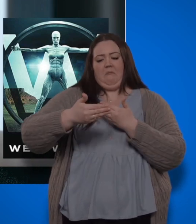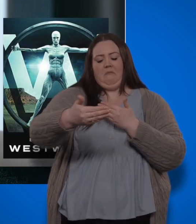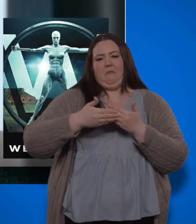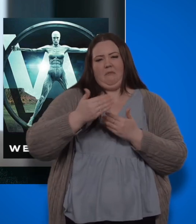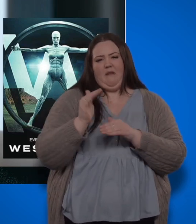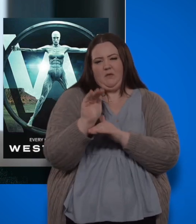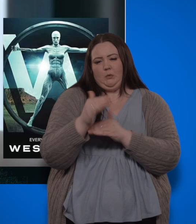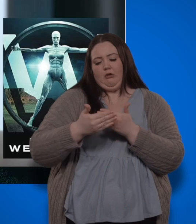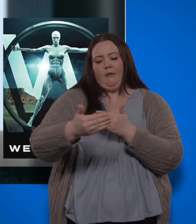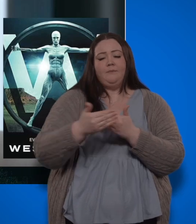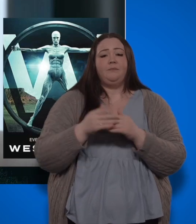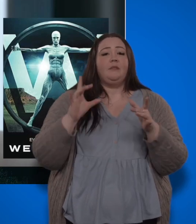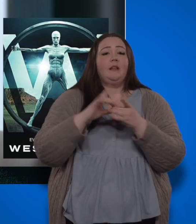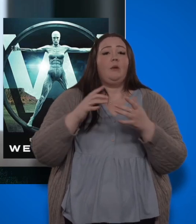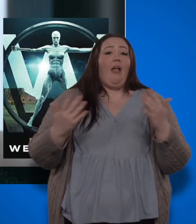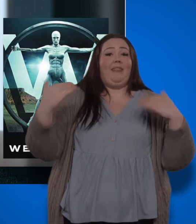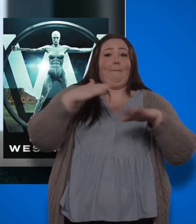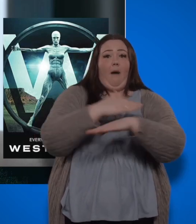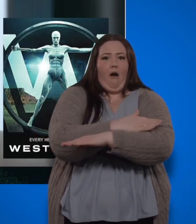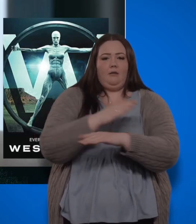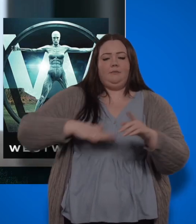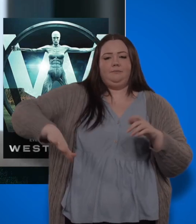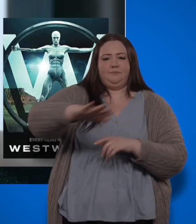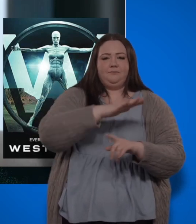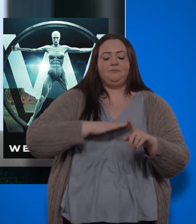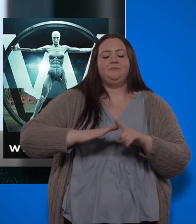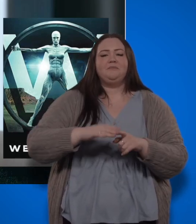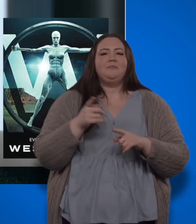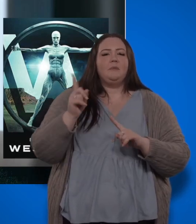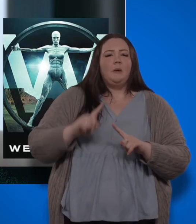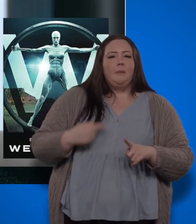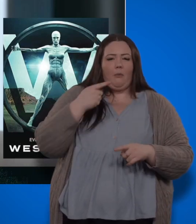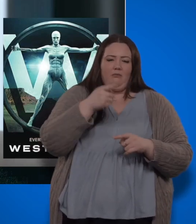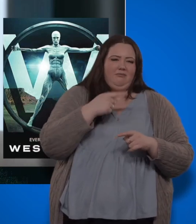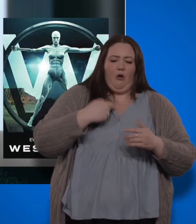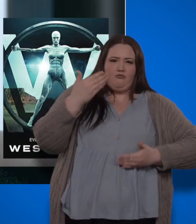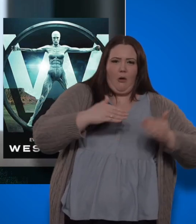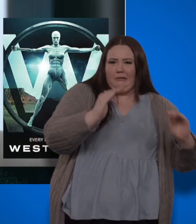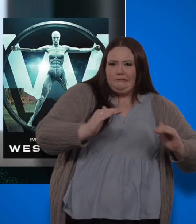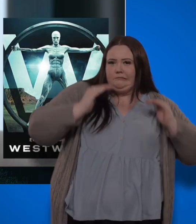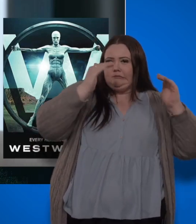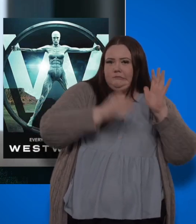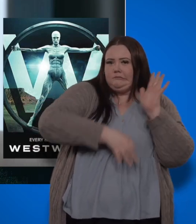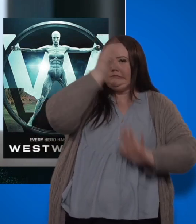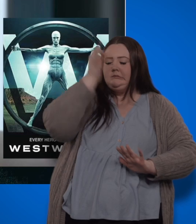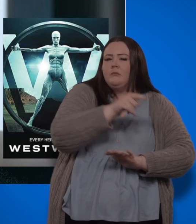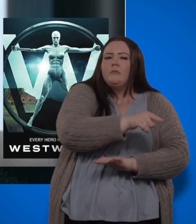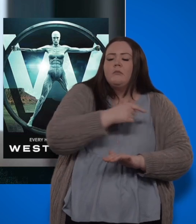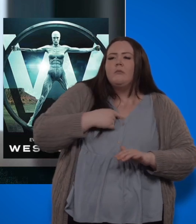sophisticated humanoid robots. And real human beings come to the theme park in order to live out their fantasies with the humanoid